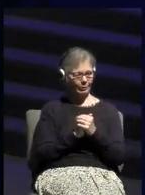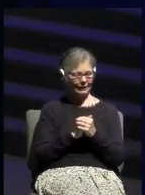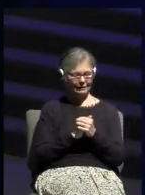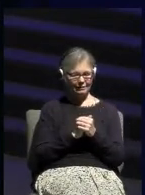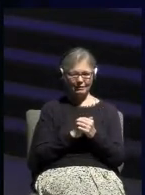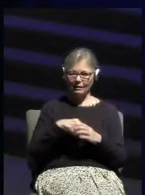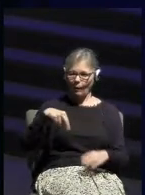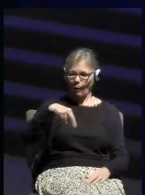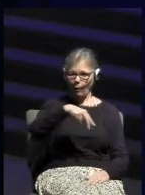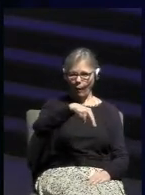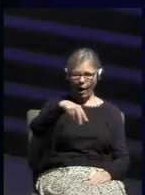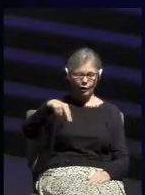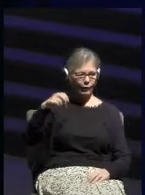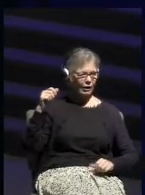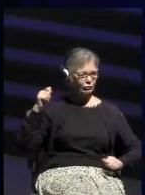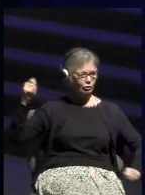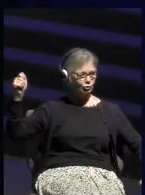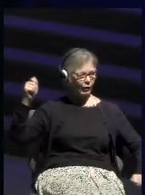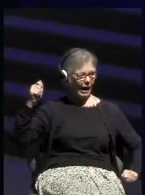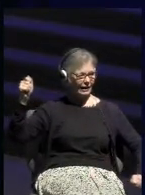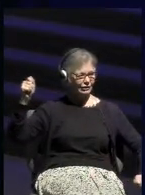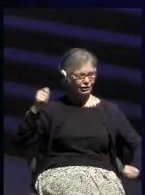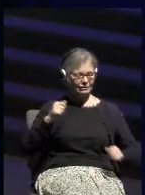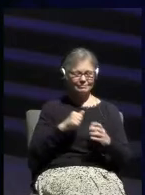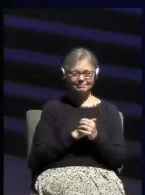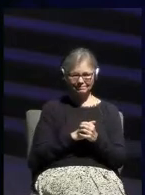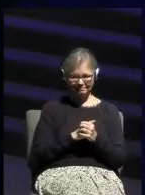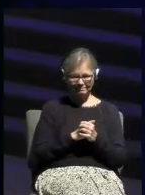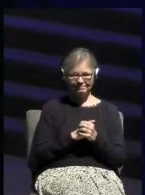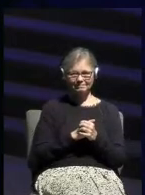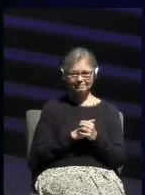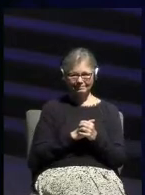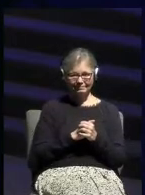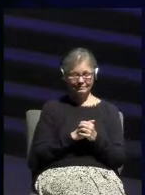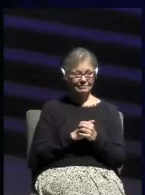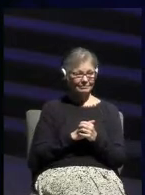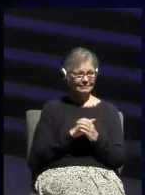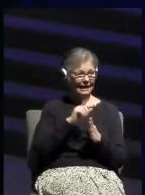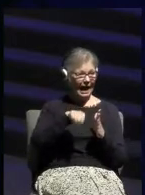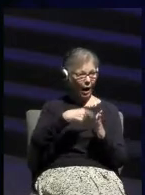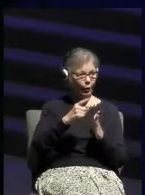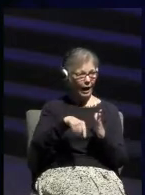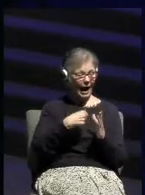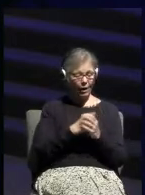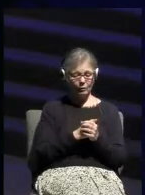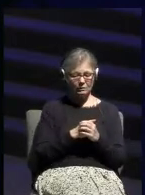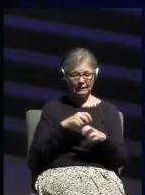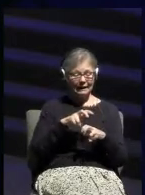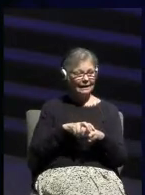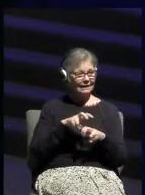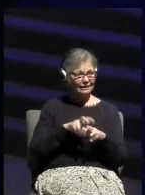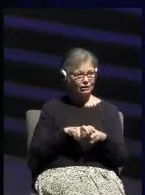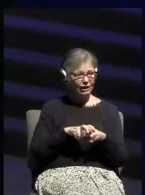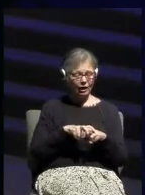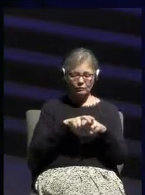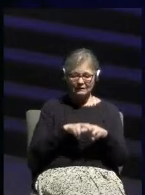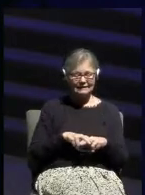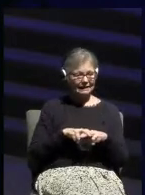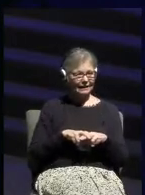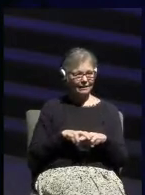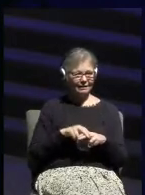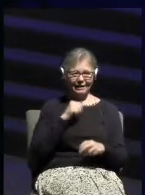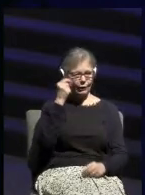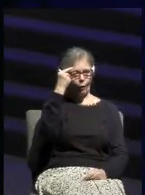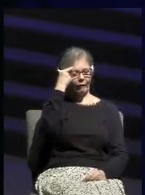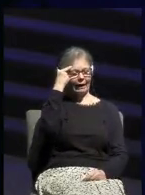And walk around and stretch and then, you know. So you spend hours in the chairs. Why? Why do you spend hours in the chair? You don't even think